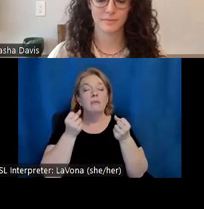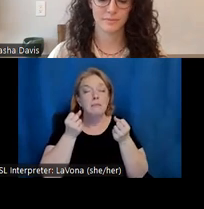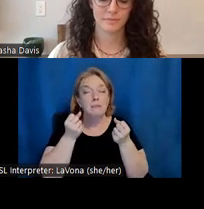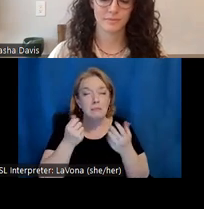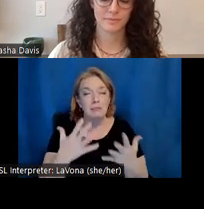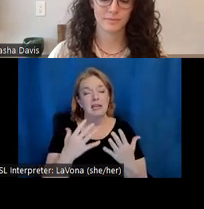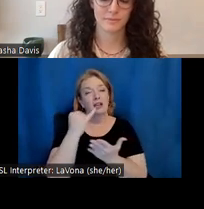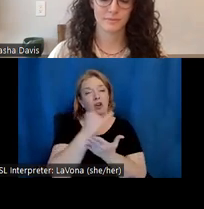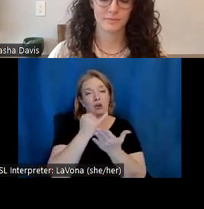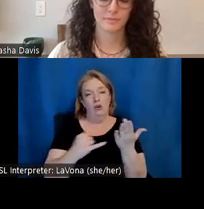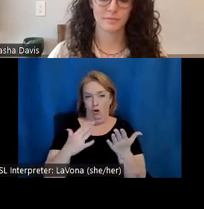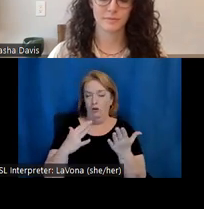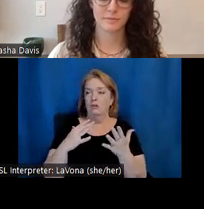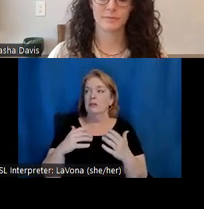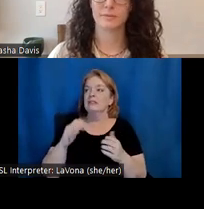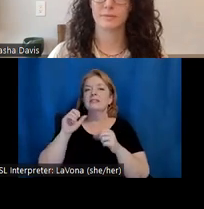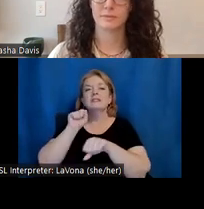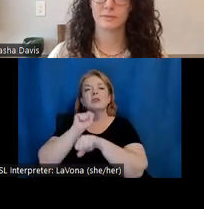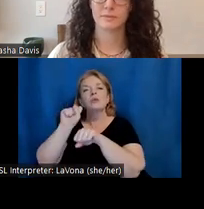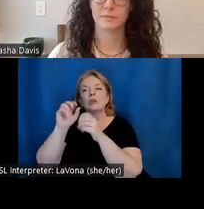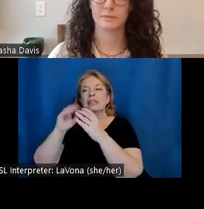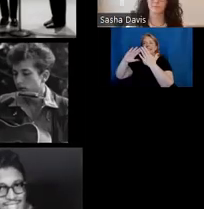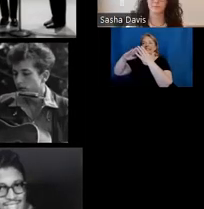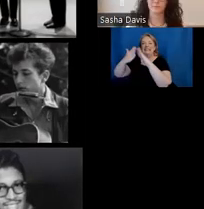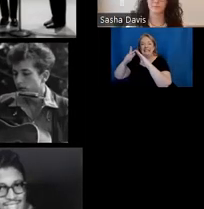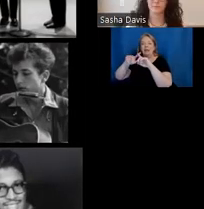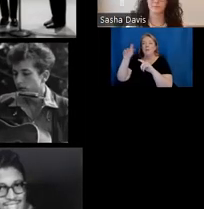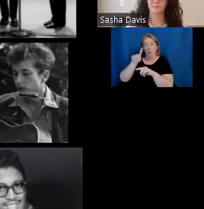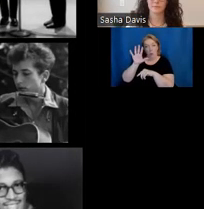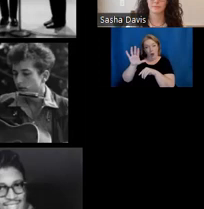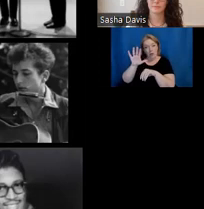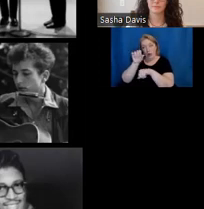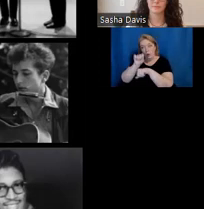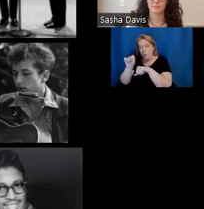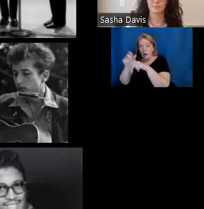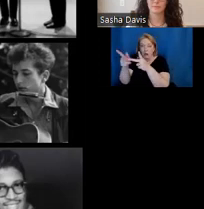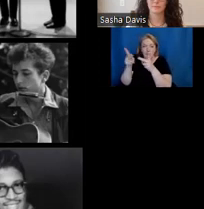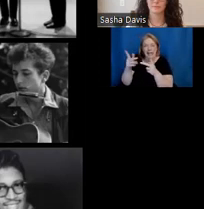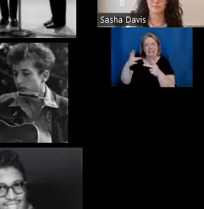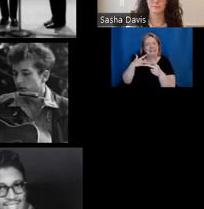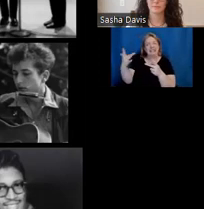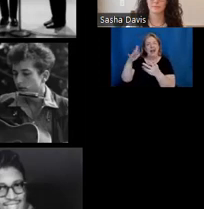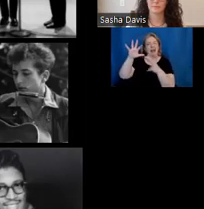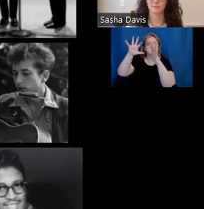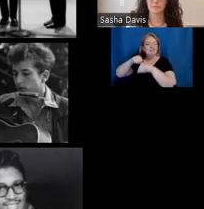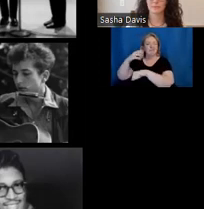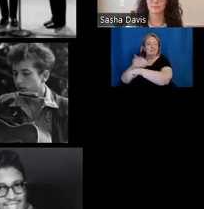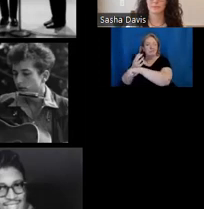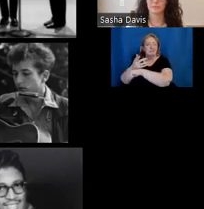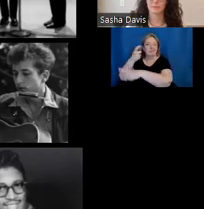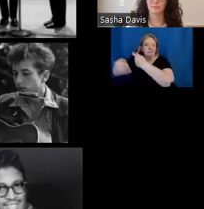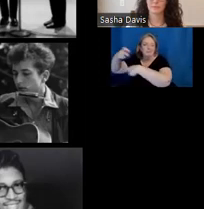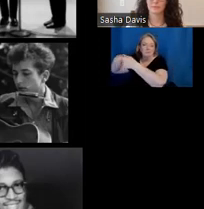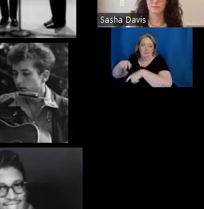very few urban artist spaces are preserved for public visitation. Gross's studio serves as a touchstone back to